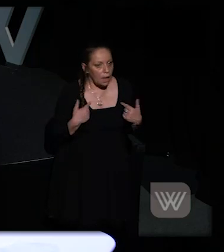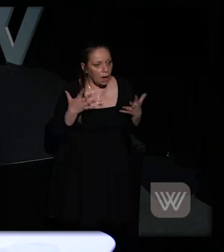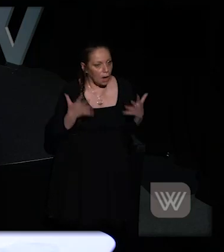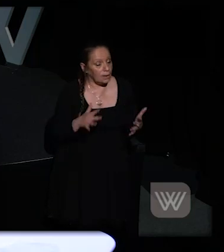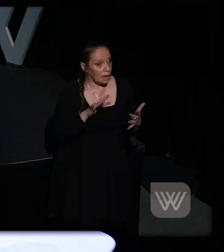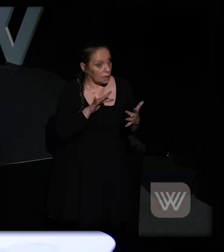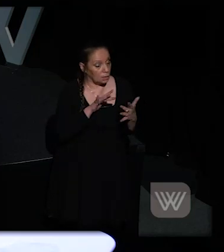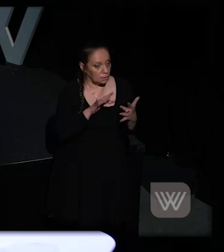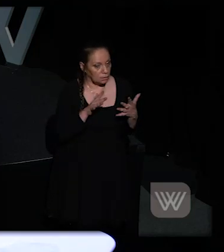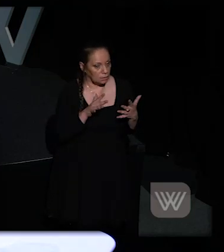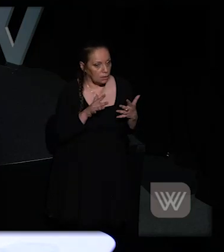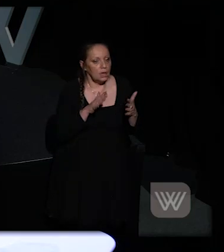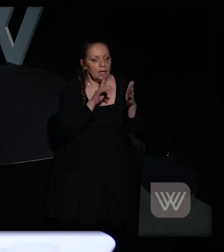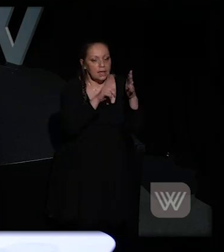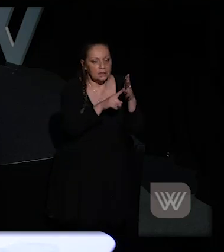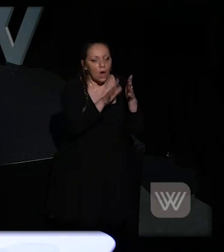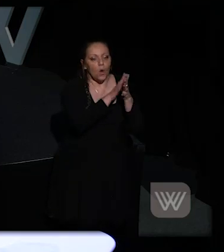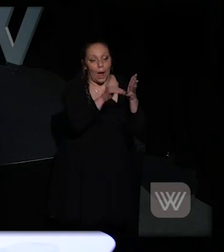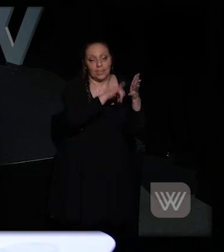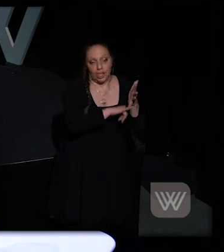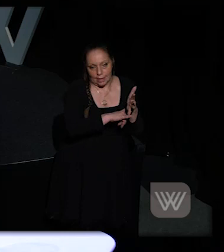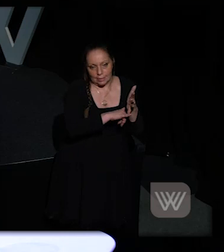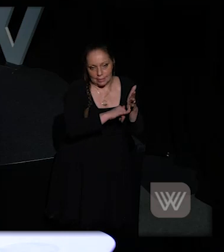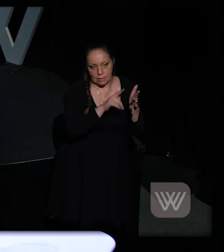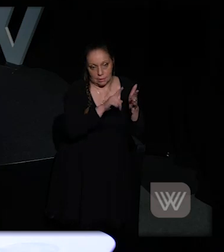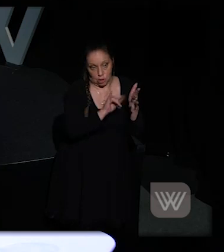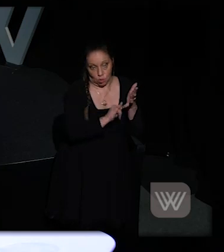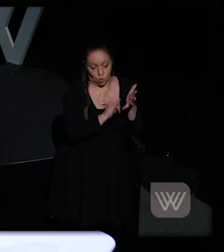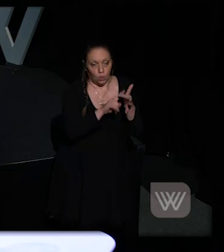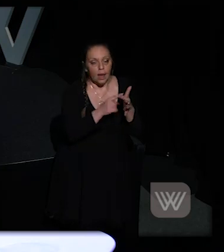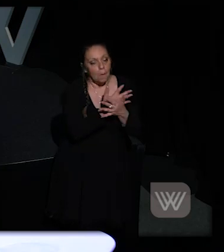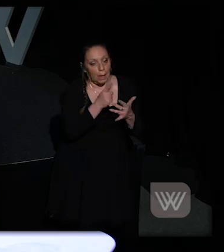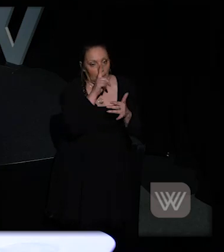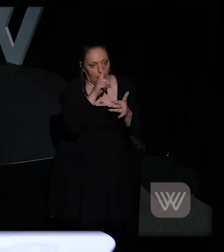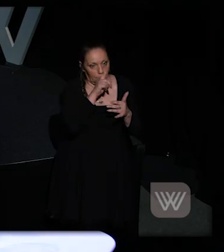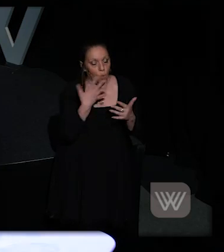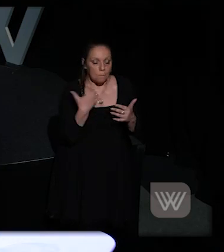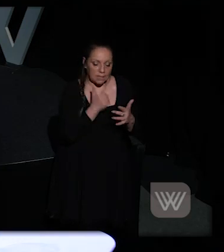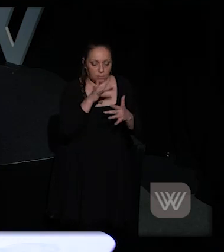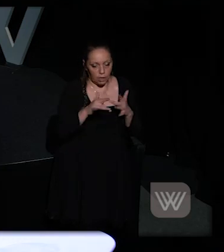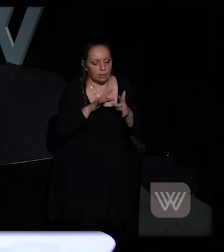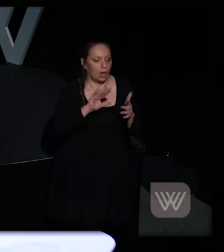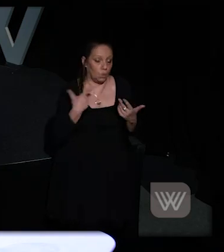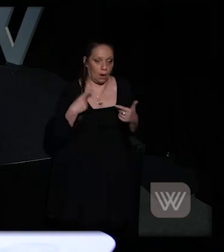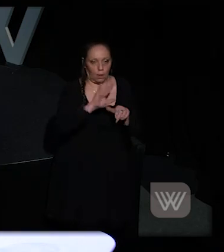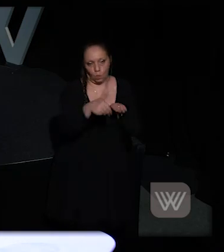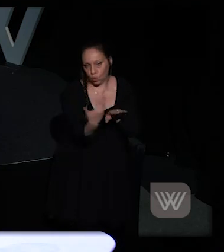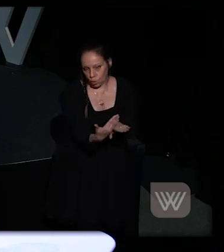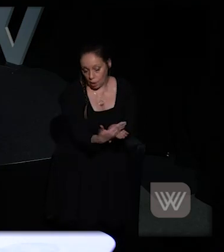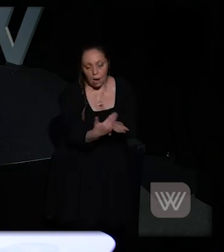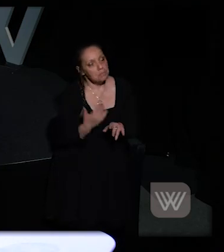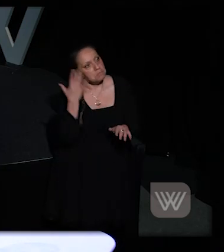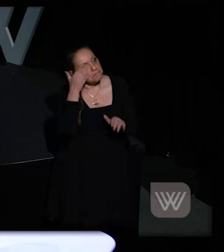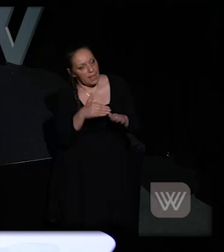contacted about this, which is this is an OH&S issue. So if you, lots of people are required to be online for their work. So what I'm thinking about